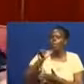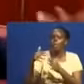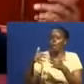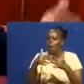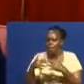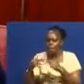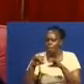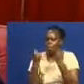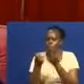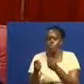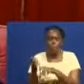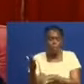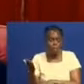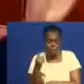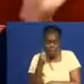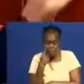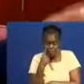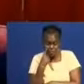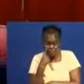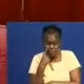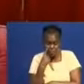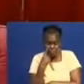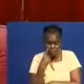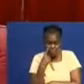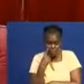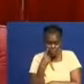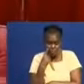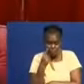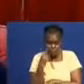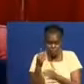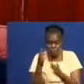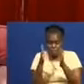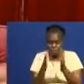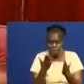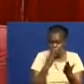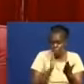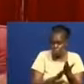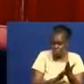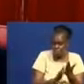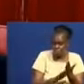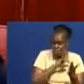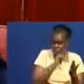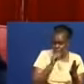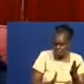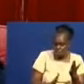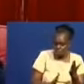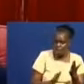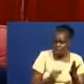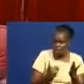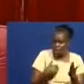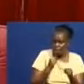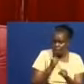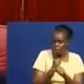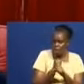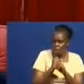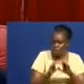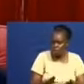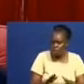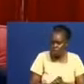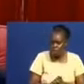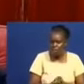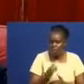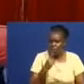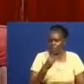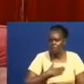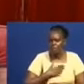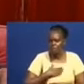You see on social media. I just bought me. I just saw somebody commenting saying that you, the senators, have nothing to do. I want him